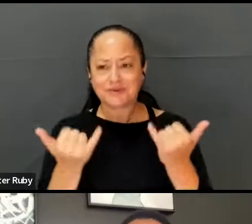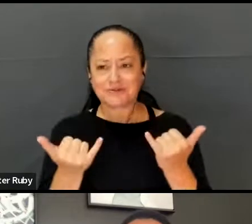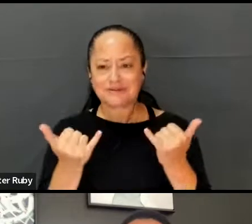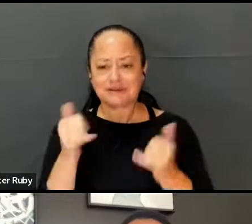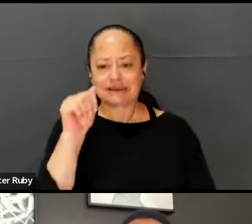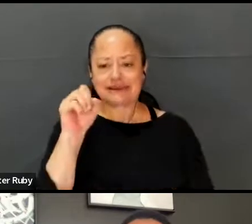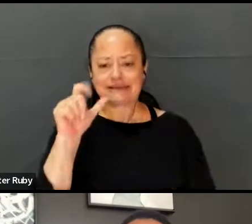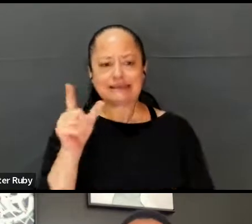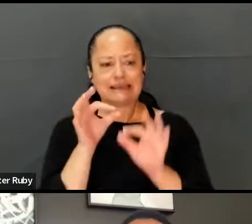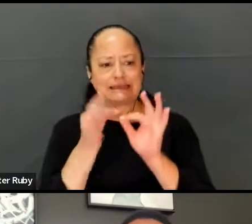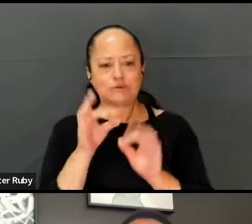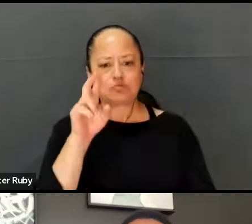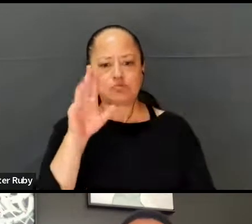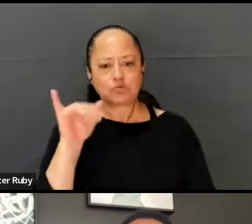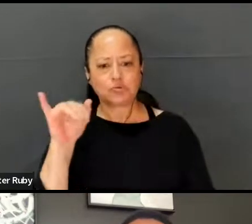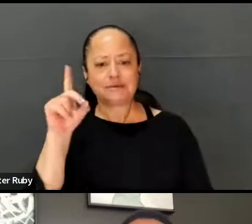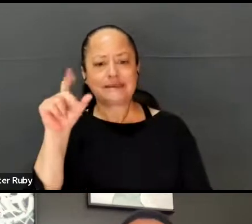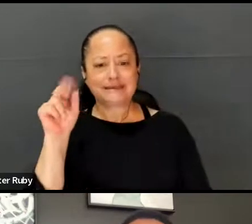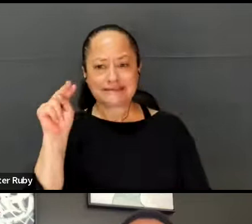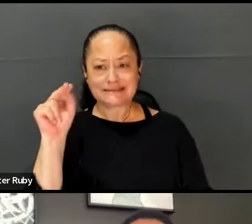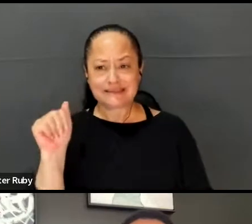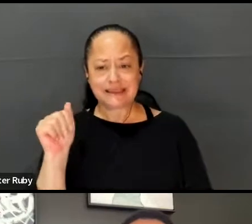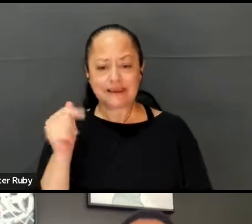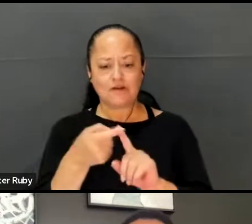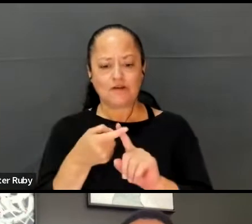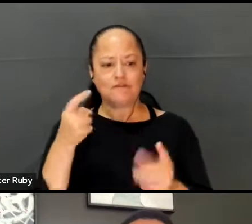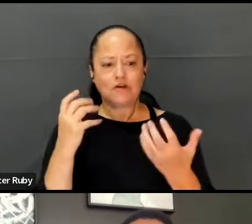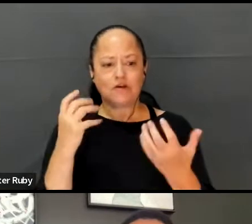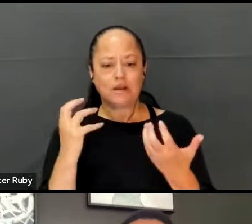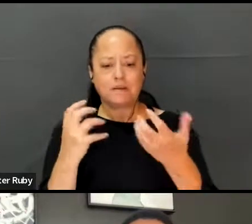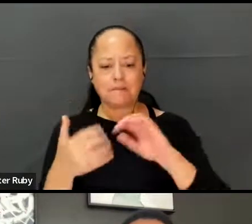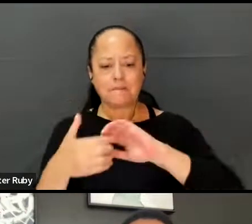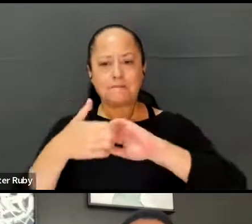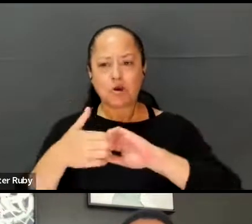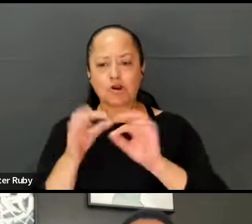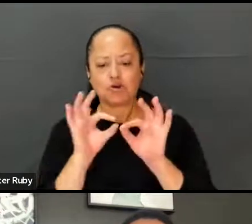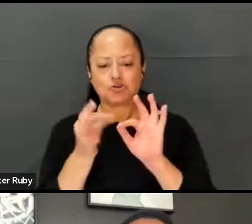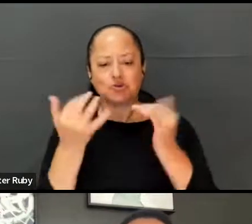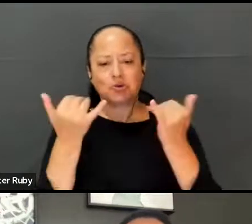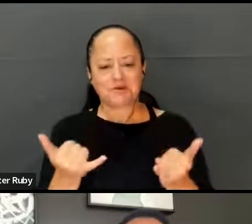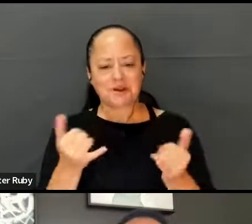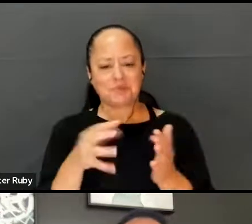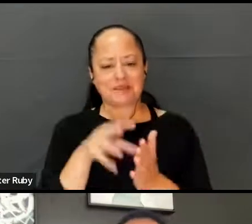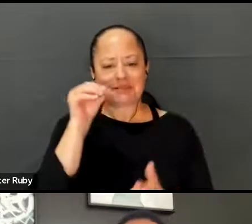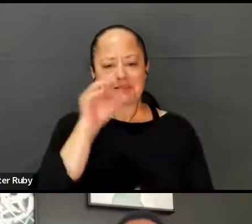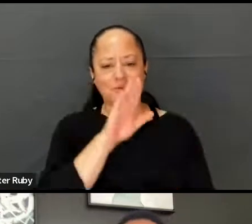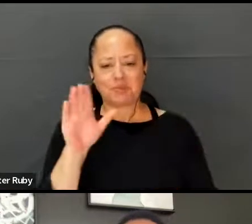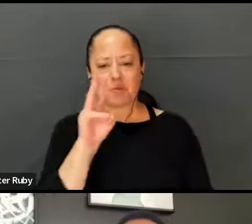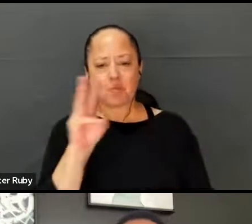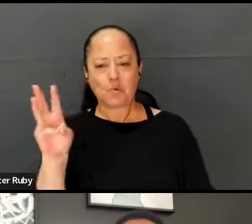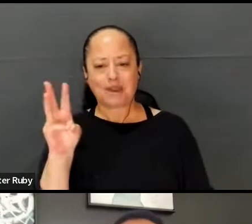ASL interpreters are Ruby and Dana from our partners Interpreter Now. You can learn more about them at